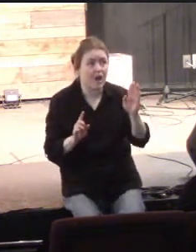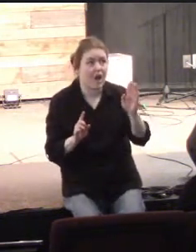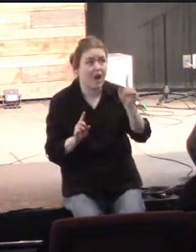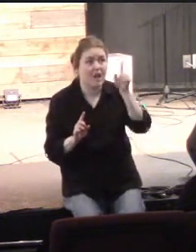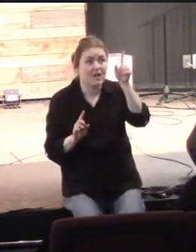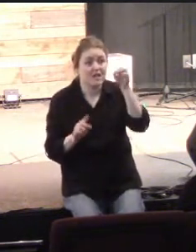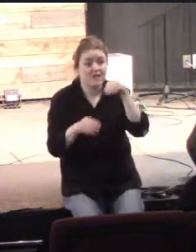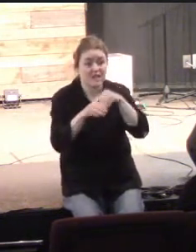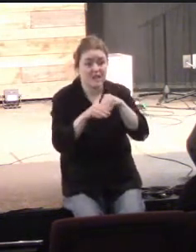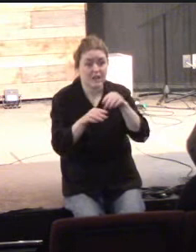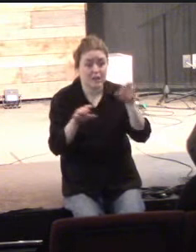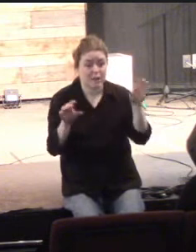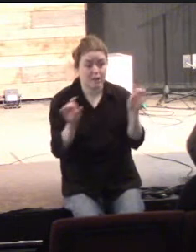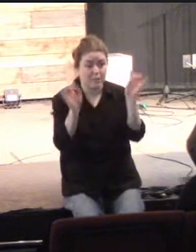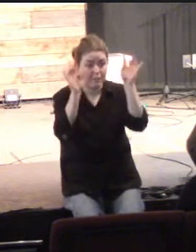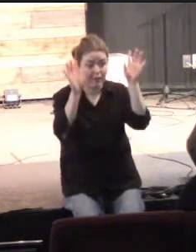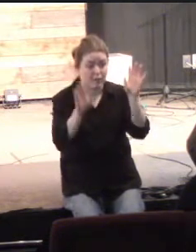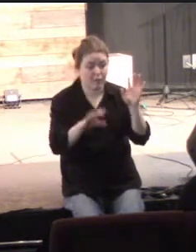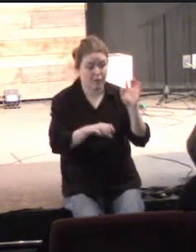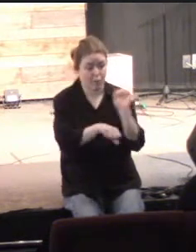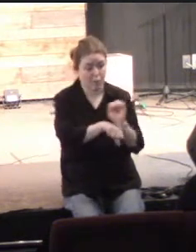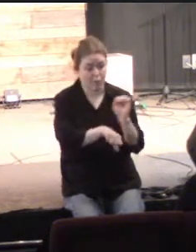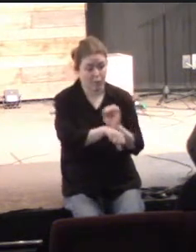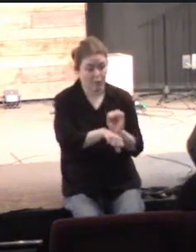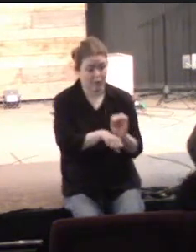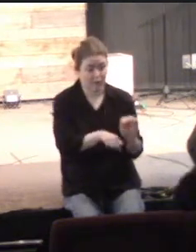working business.